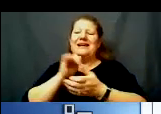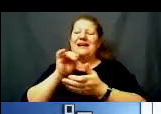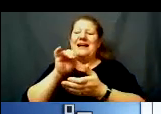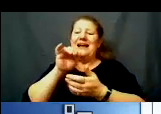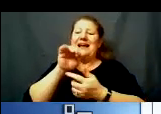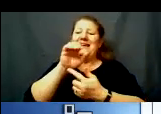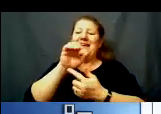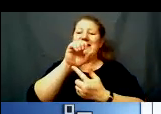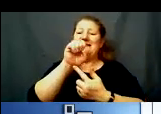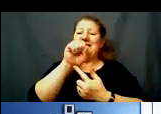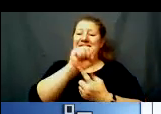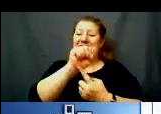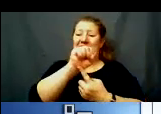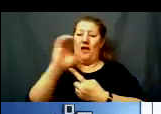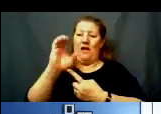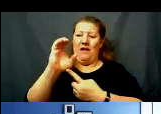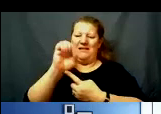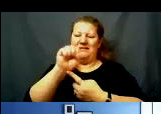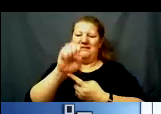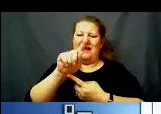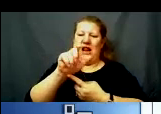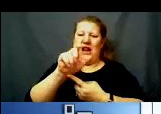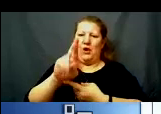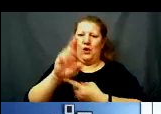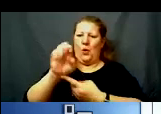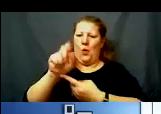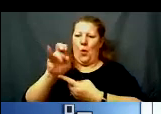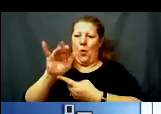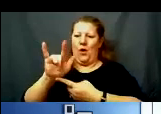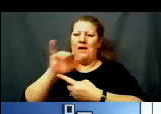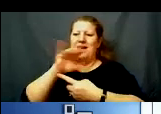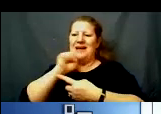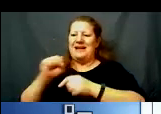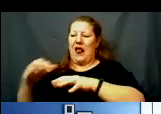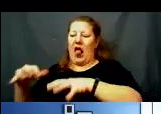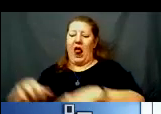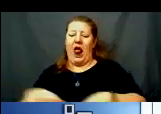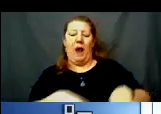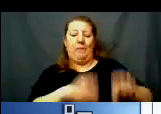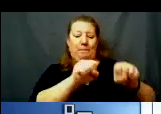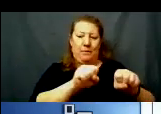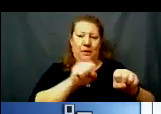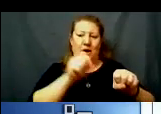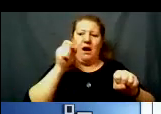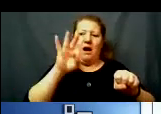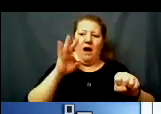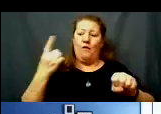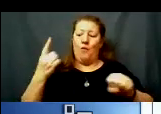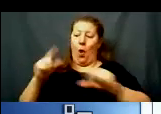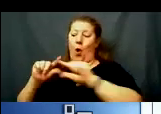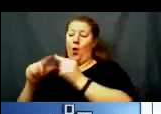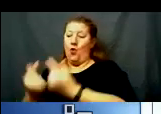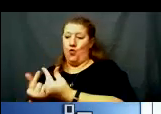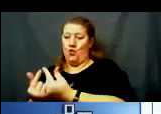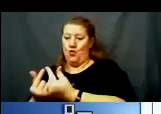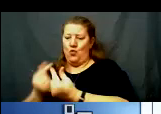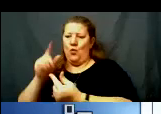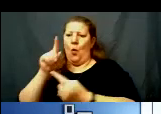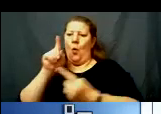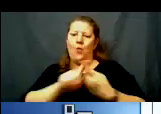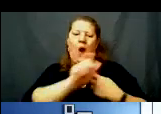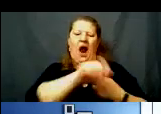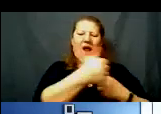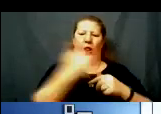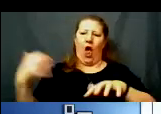or control over land, water, and aerial space and people by a previously external power. And of course, the